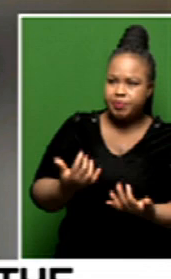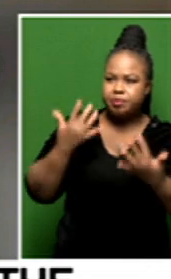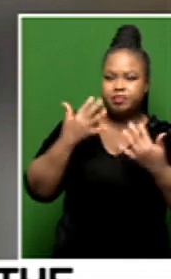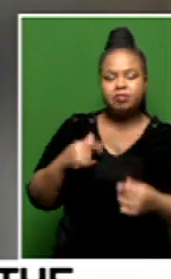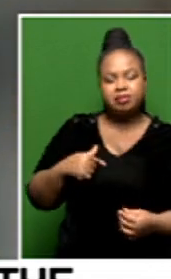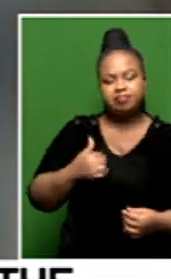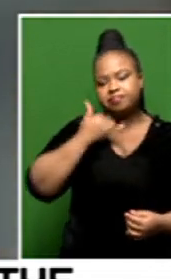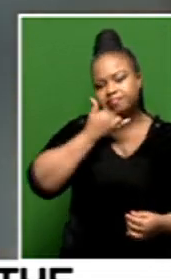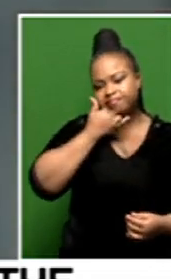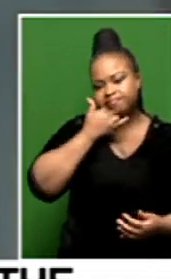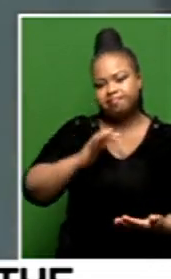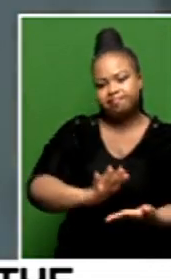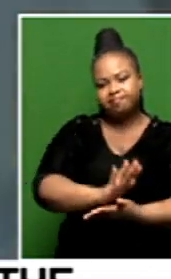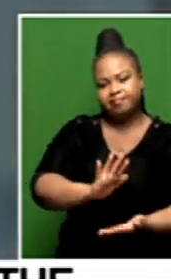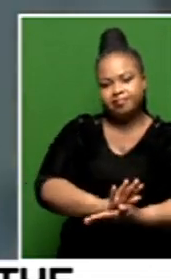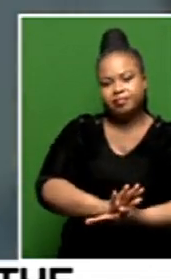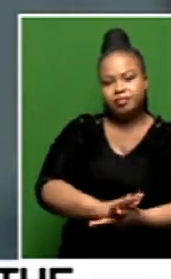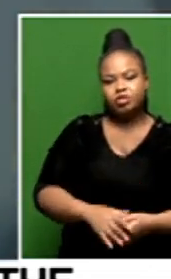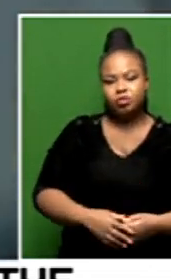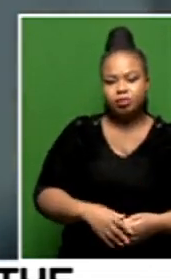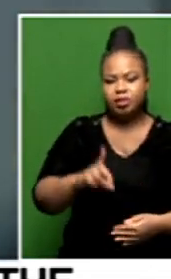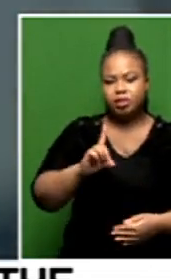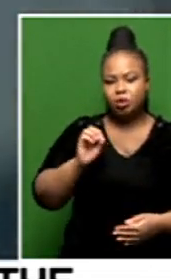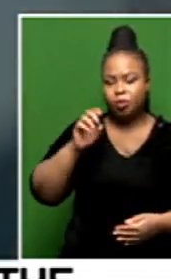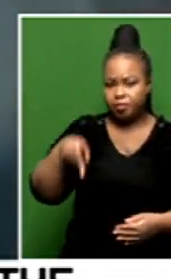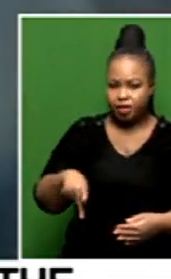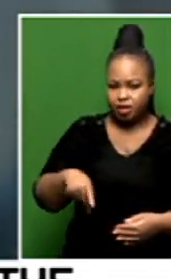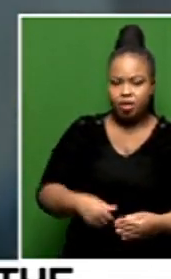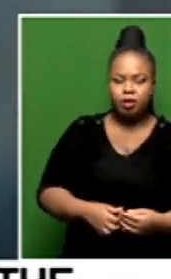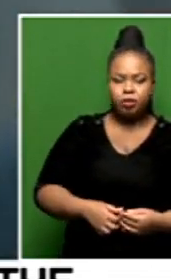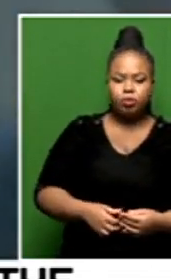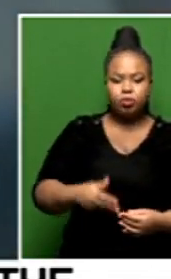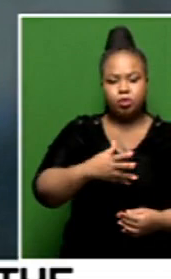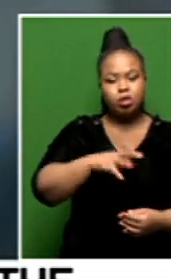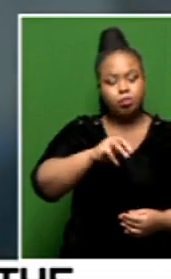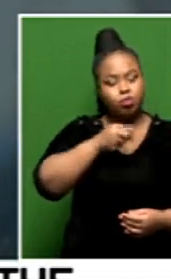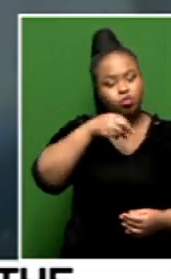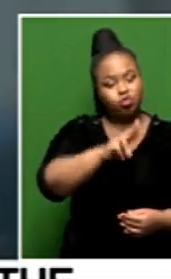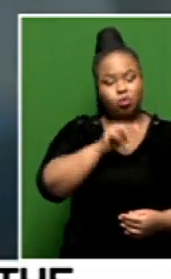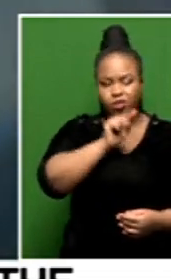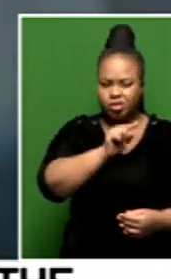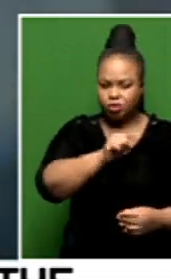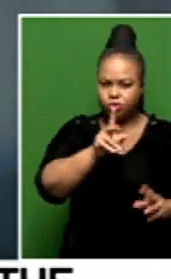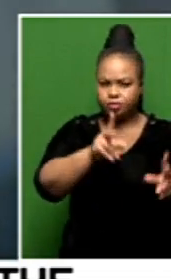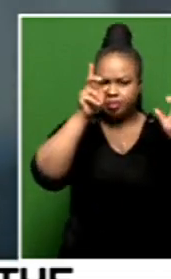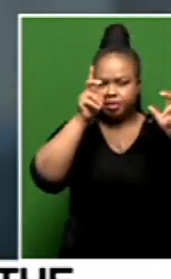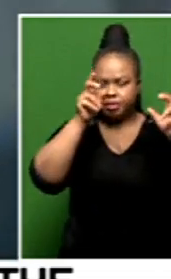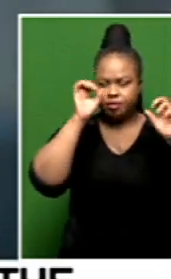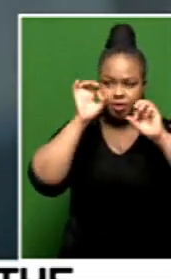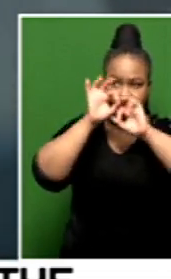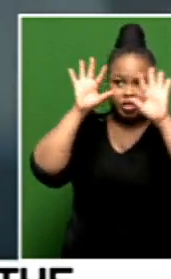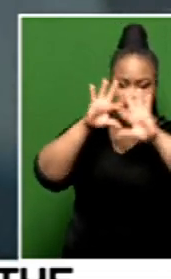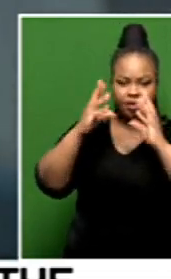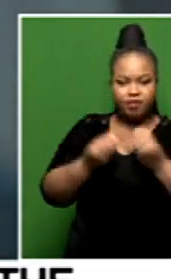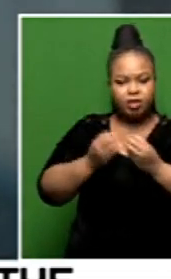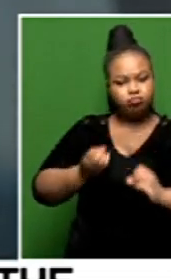very grateful to my DOP, Madaninda Mutu, who was able to really capture my vision when it